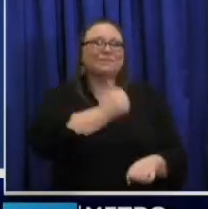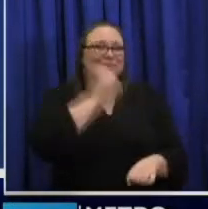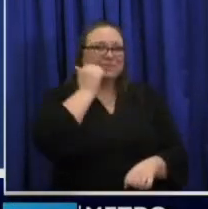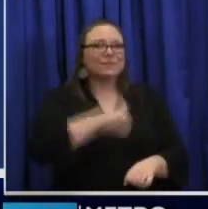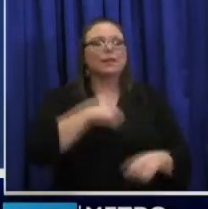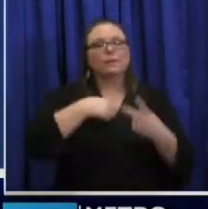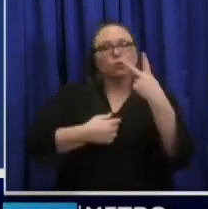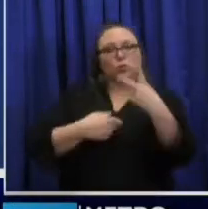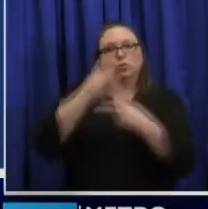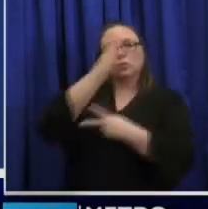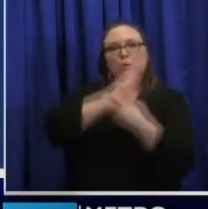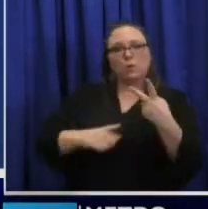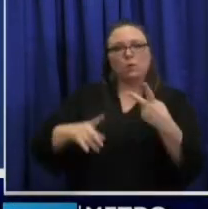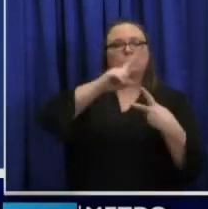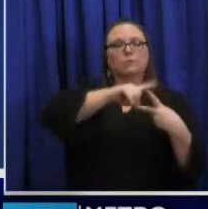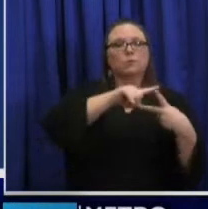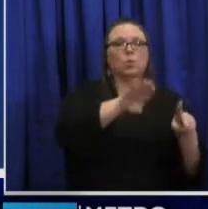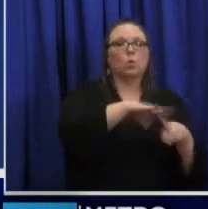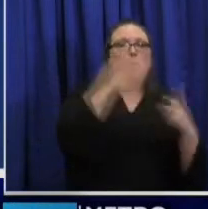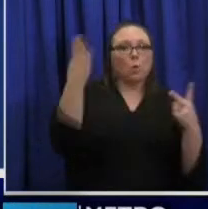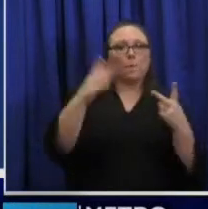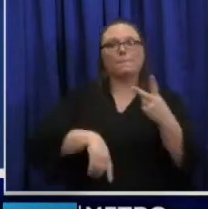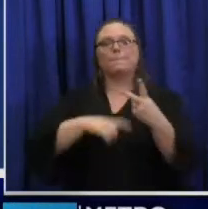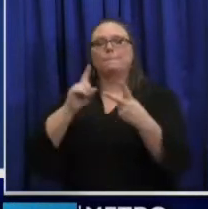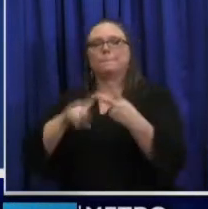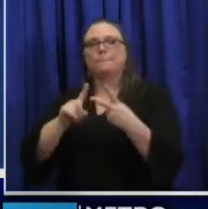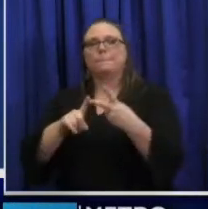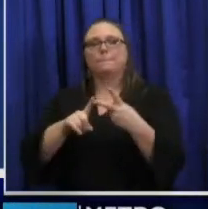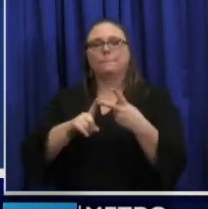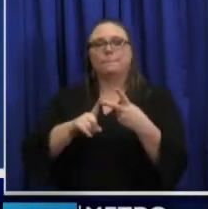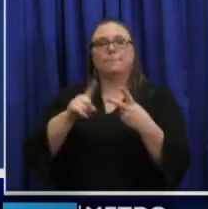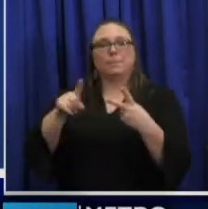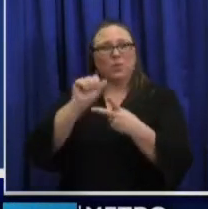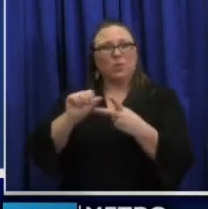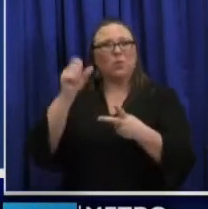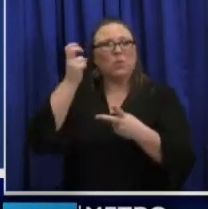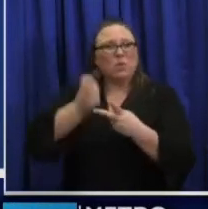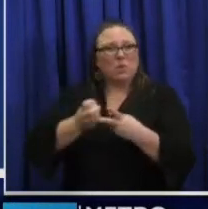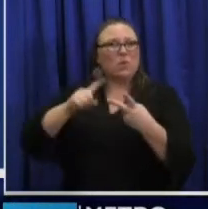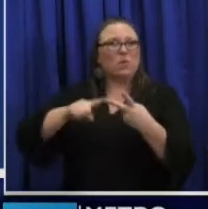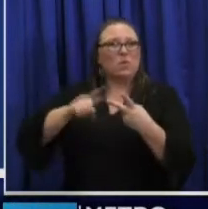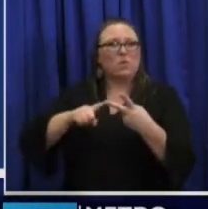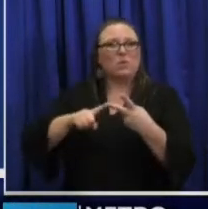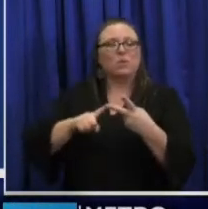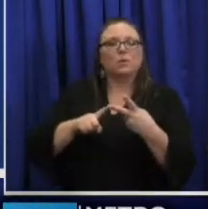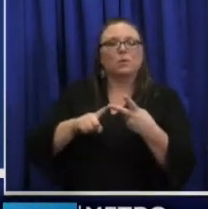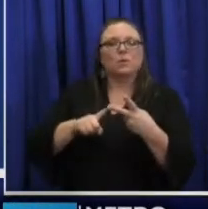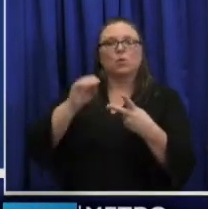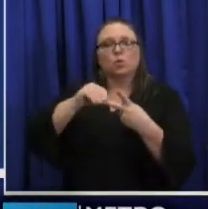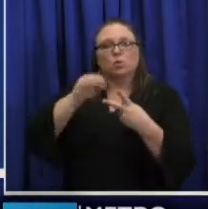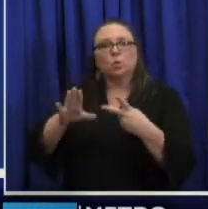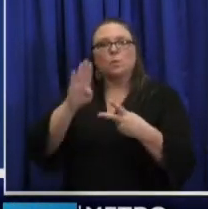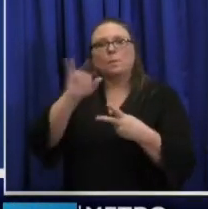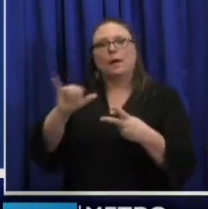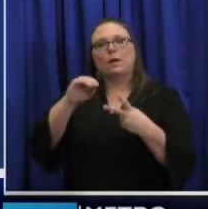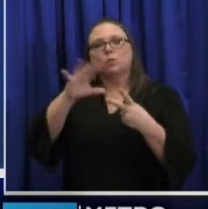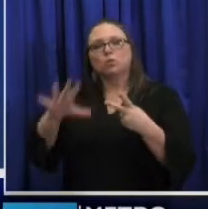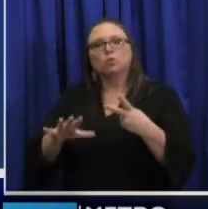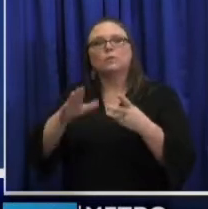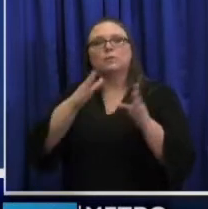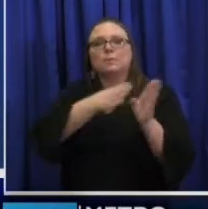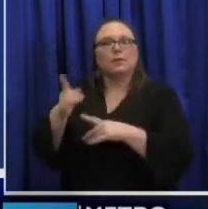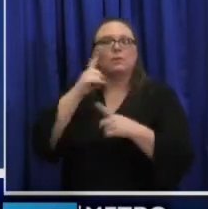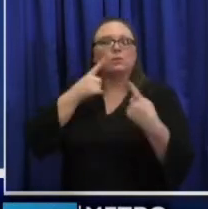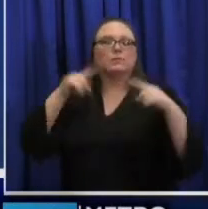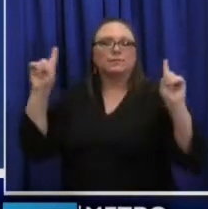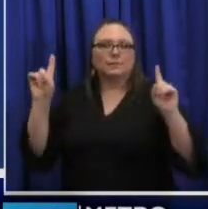of this. One is to get reopened, and the other that I also know that they're working very hard on is a student-by-student plan for success,